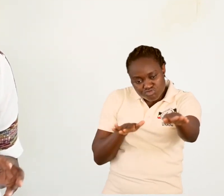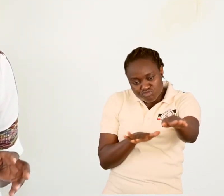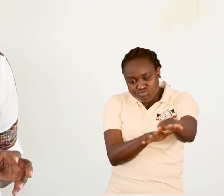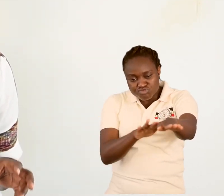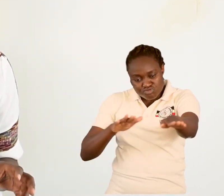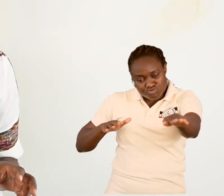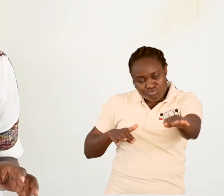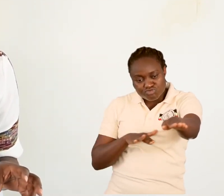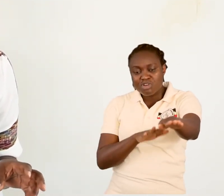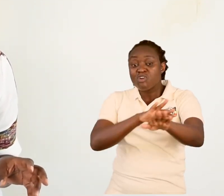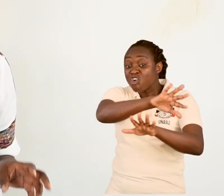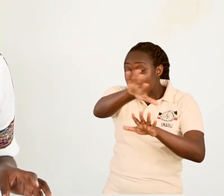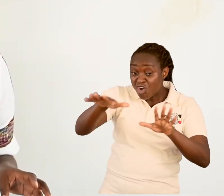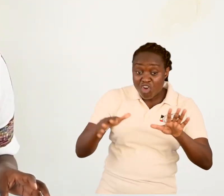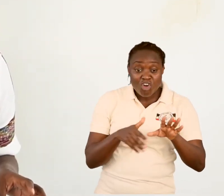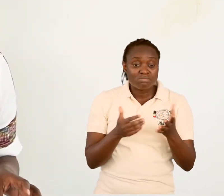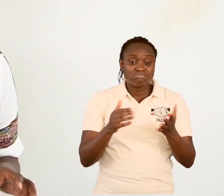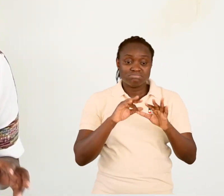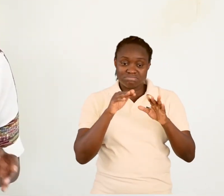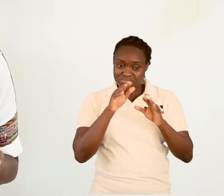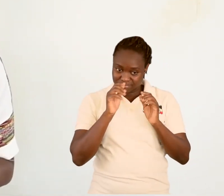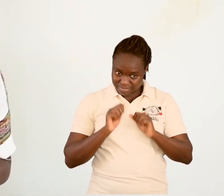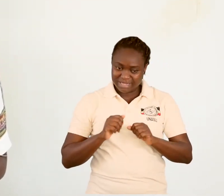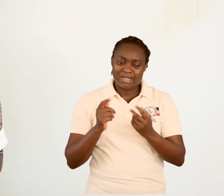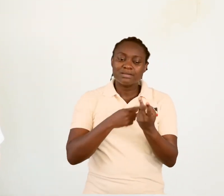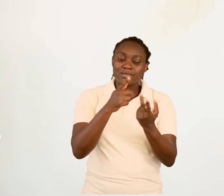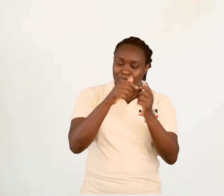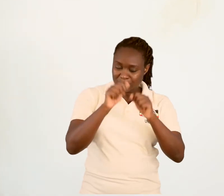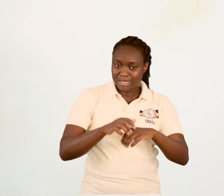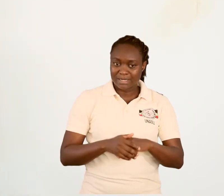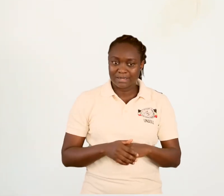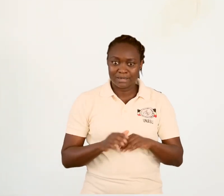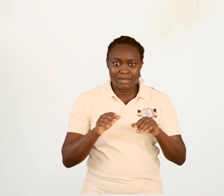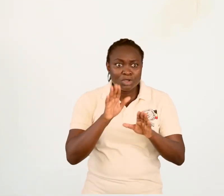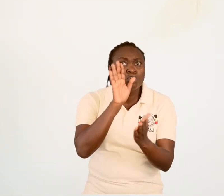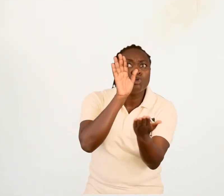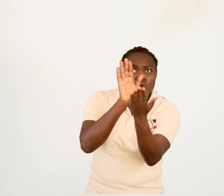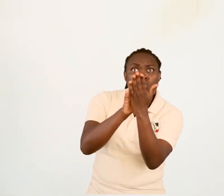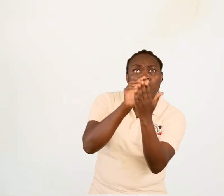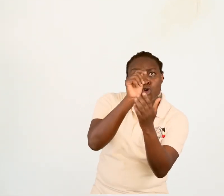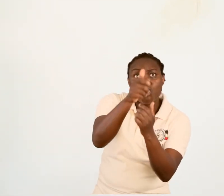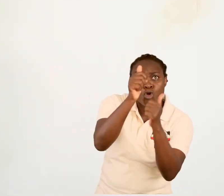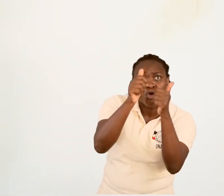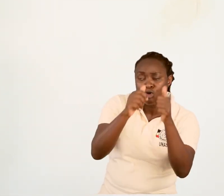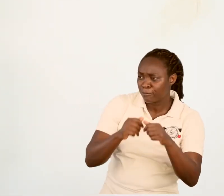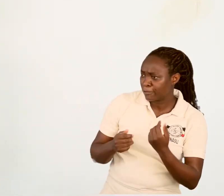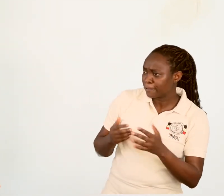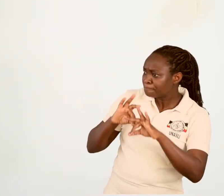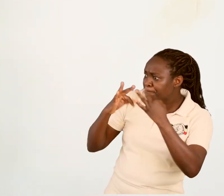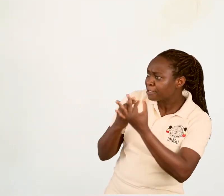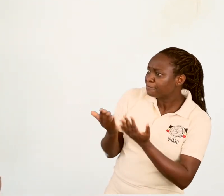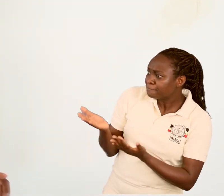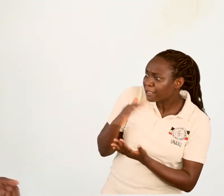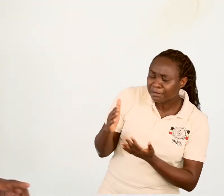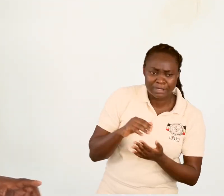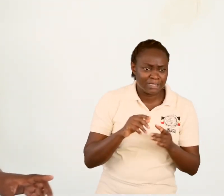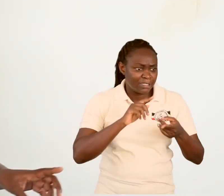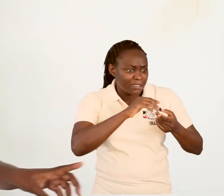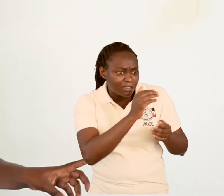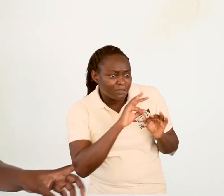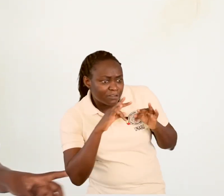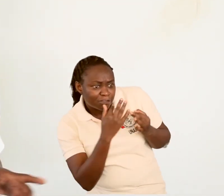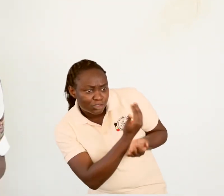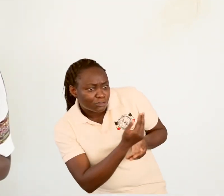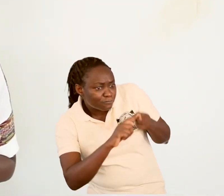Crocodile got all his family and friends and relatives and lined them up across